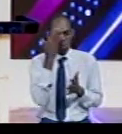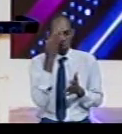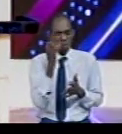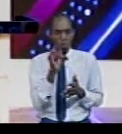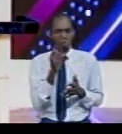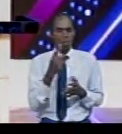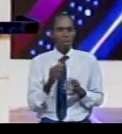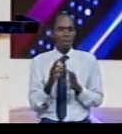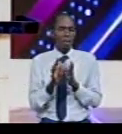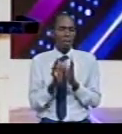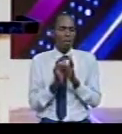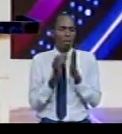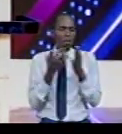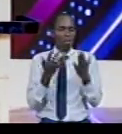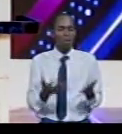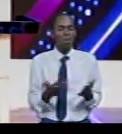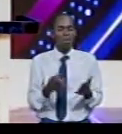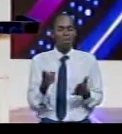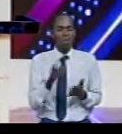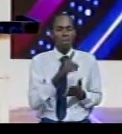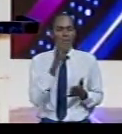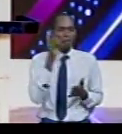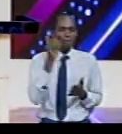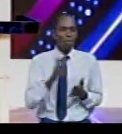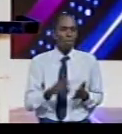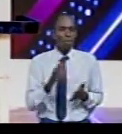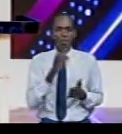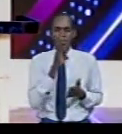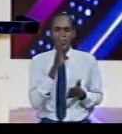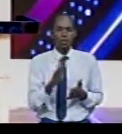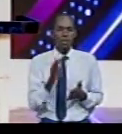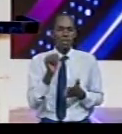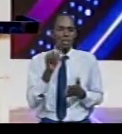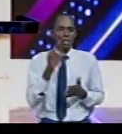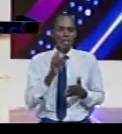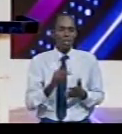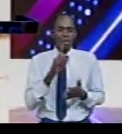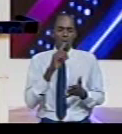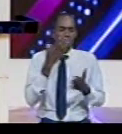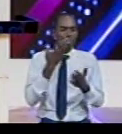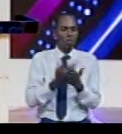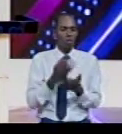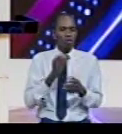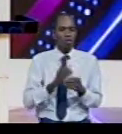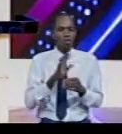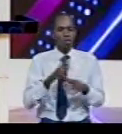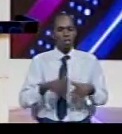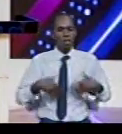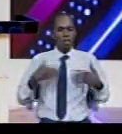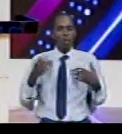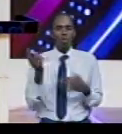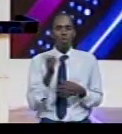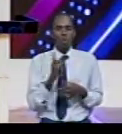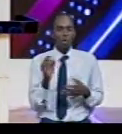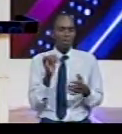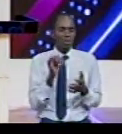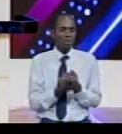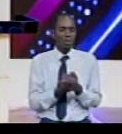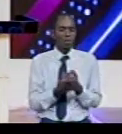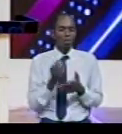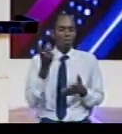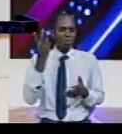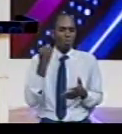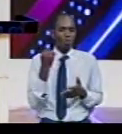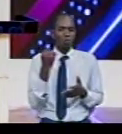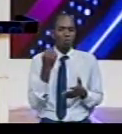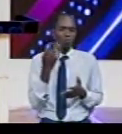follow the Bible? There must be an evident purpose in your life. Why that connection, consultation is there?